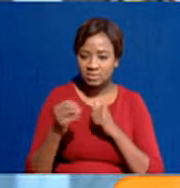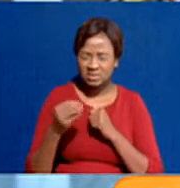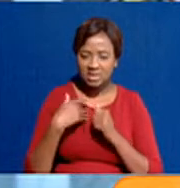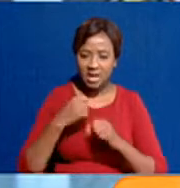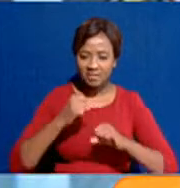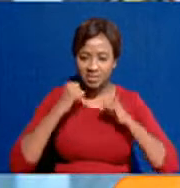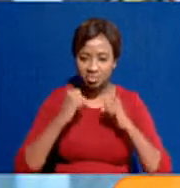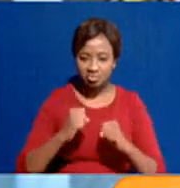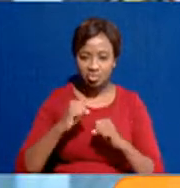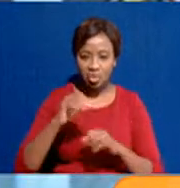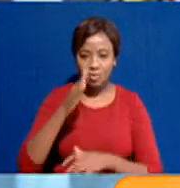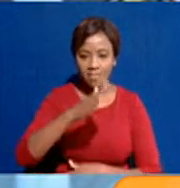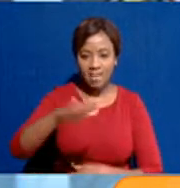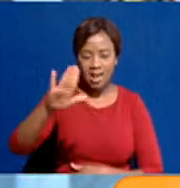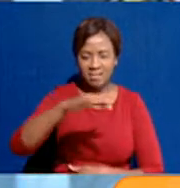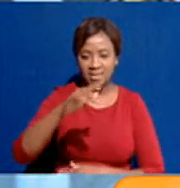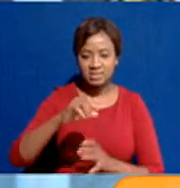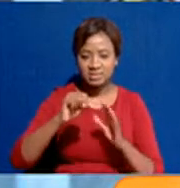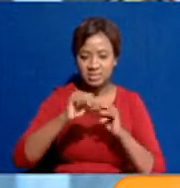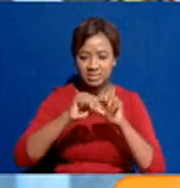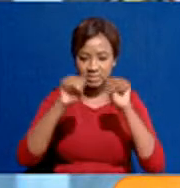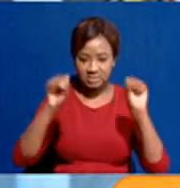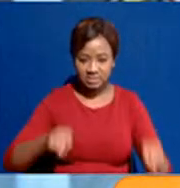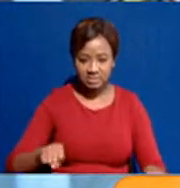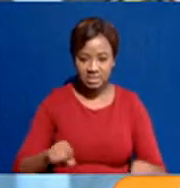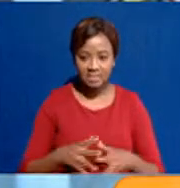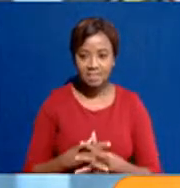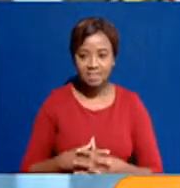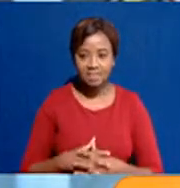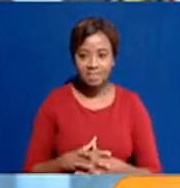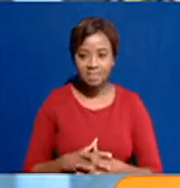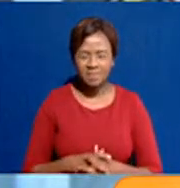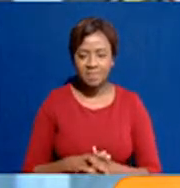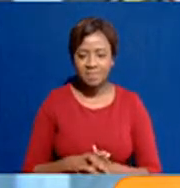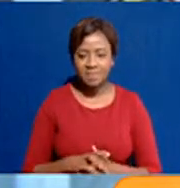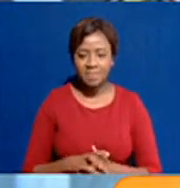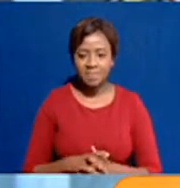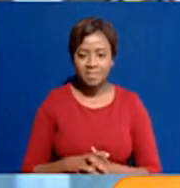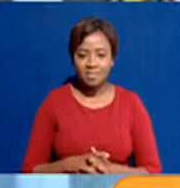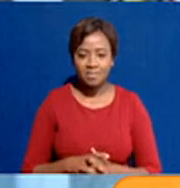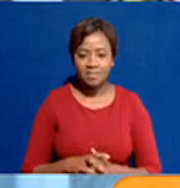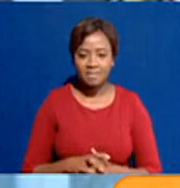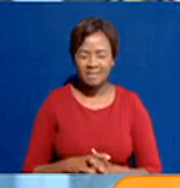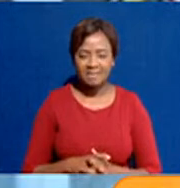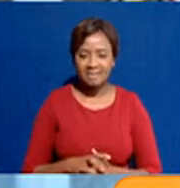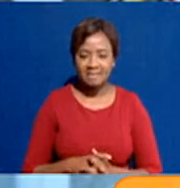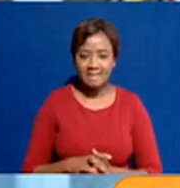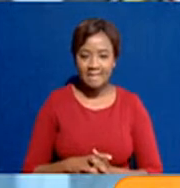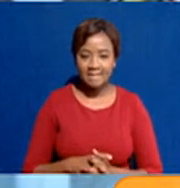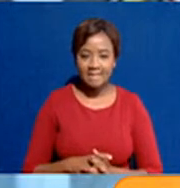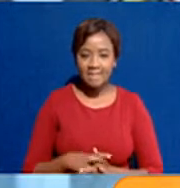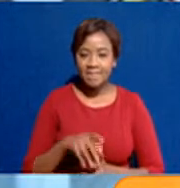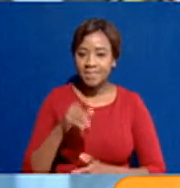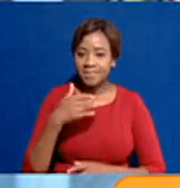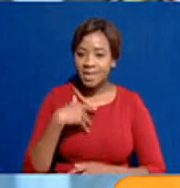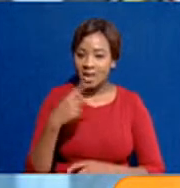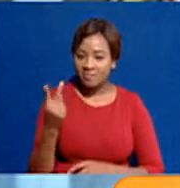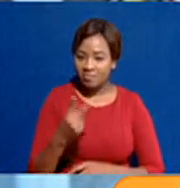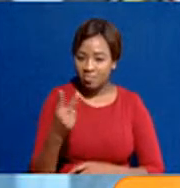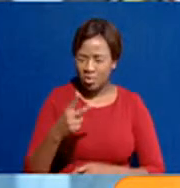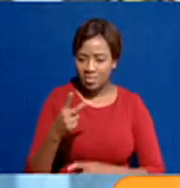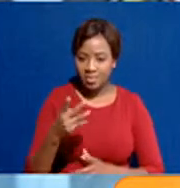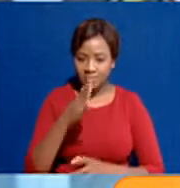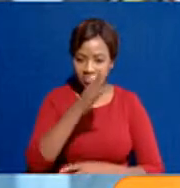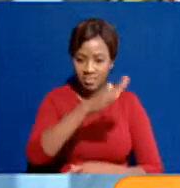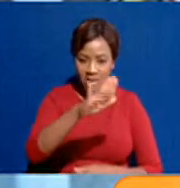system. Mm-hmm. It was both parliamentary and also devolved, where you have a